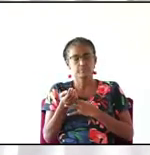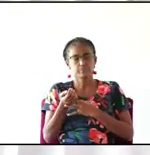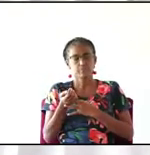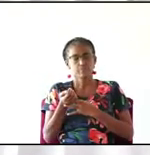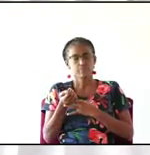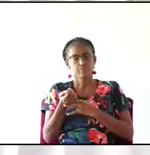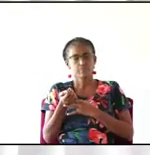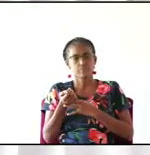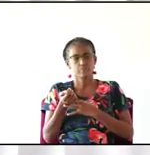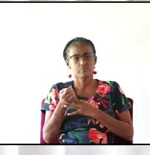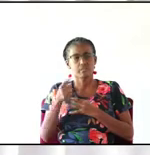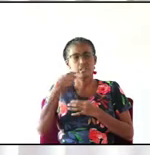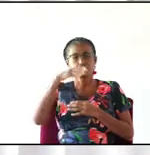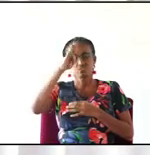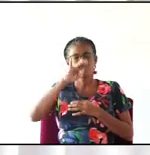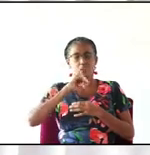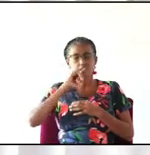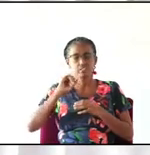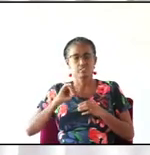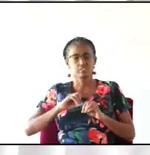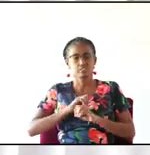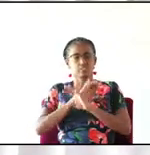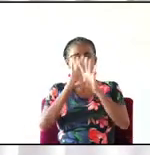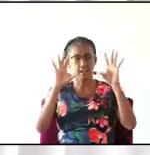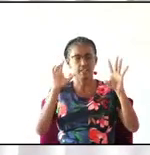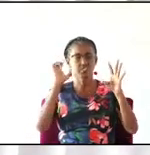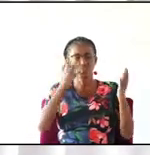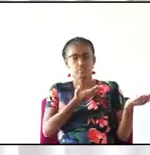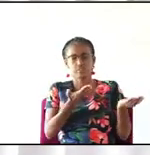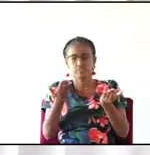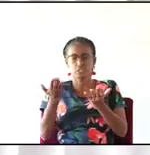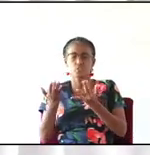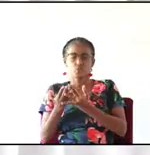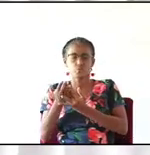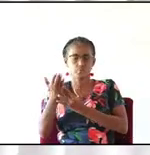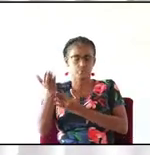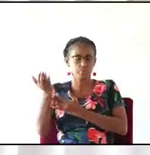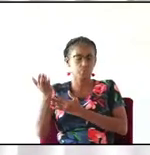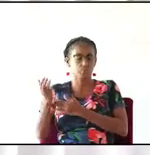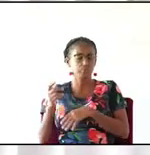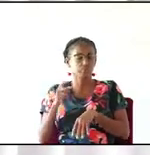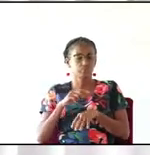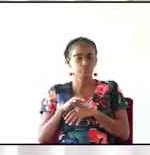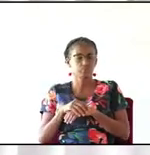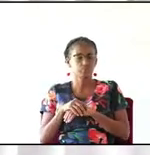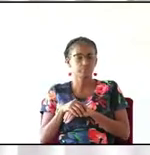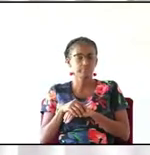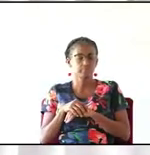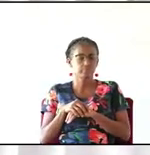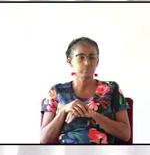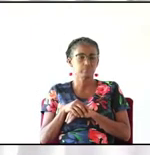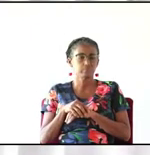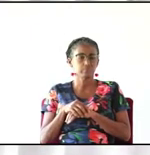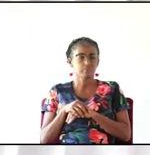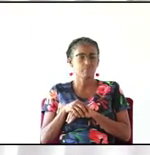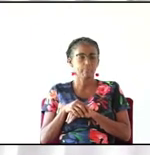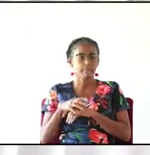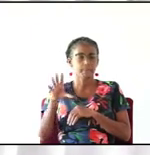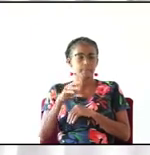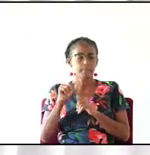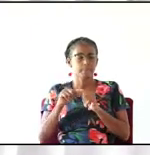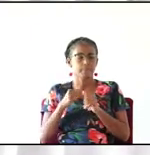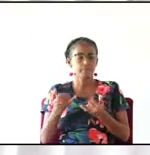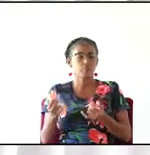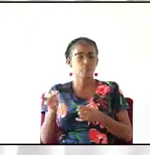moment, because God is the light and he's going to take you through one step at a time, and the light is coming up. And every now